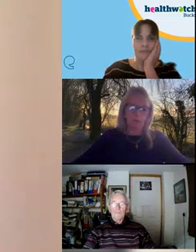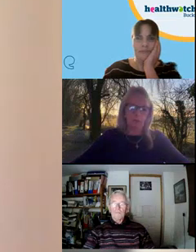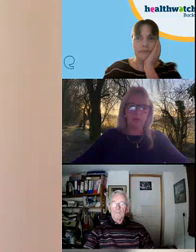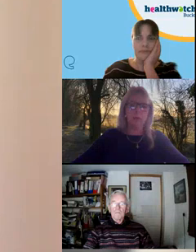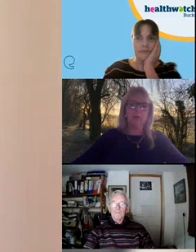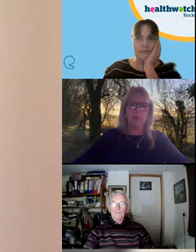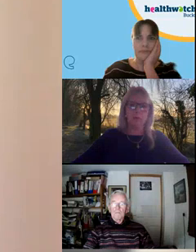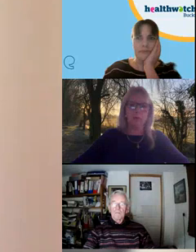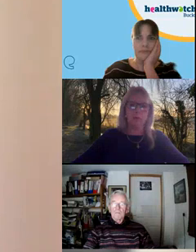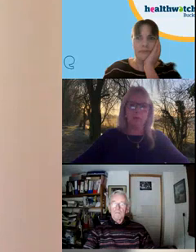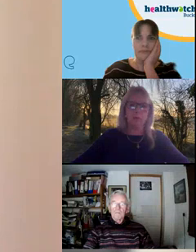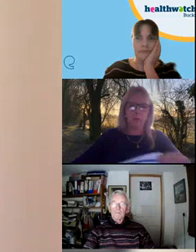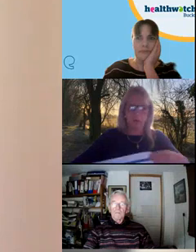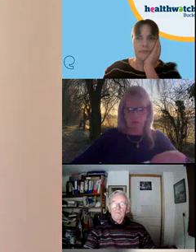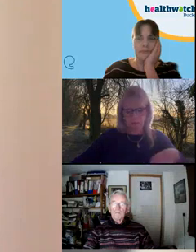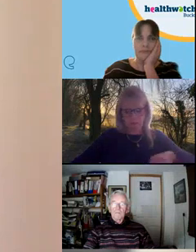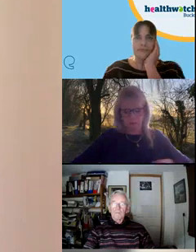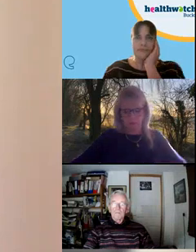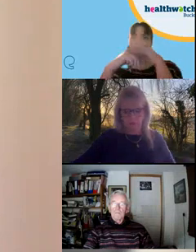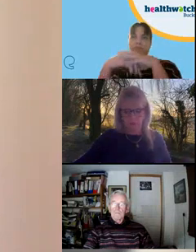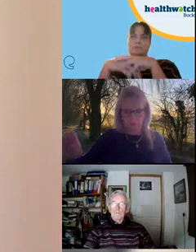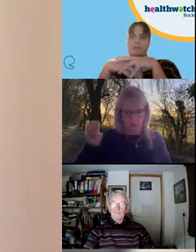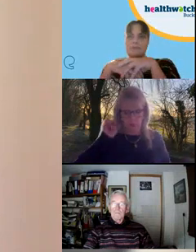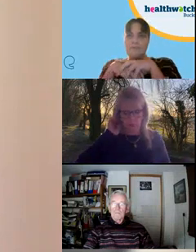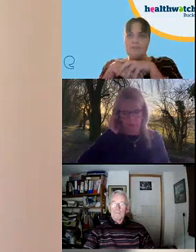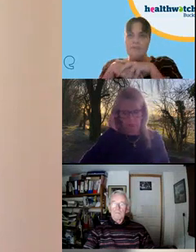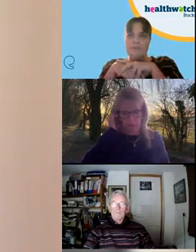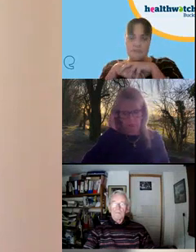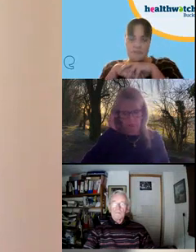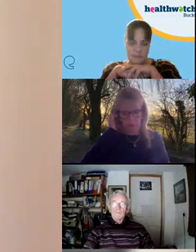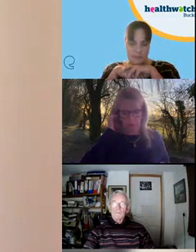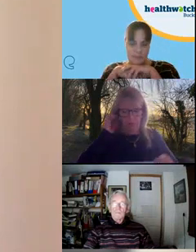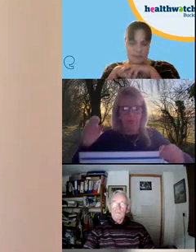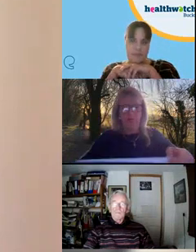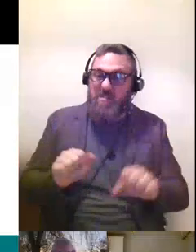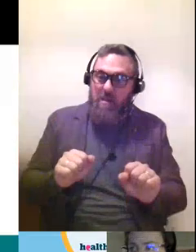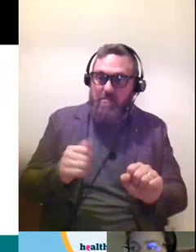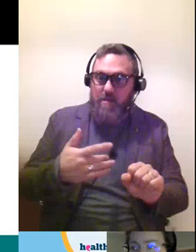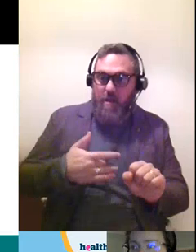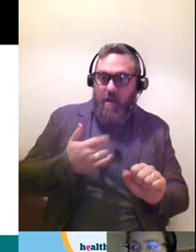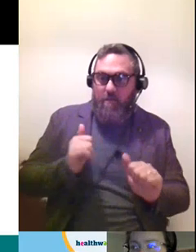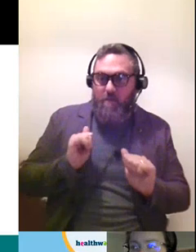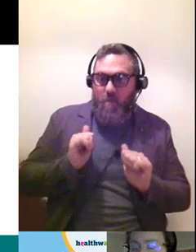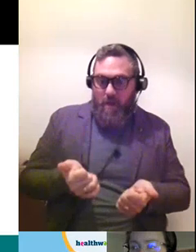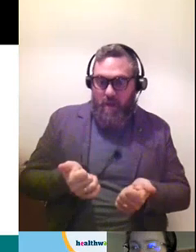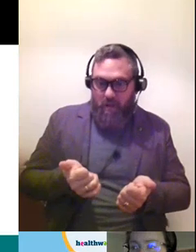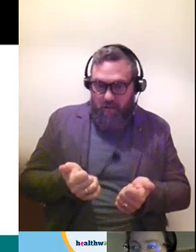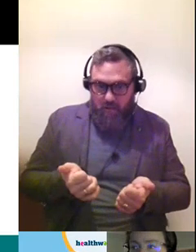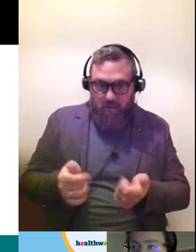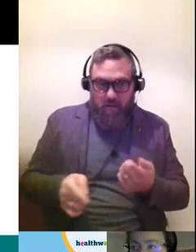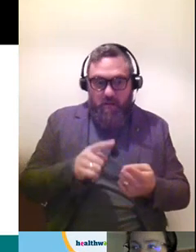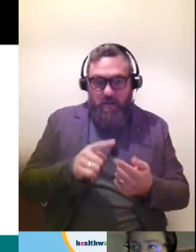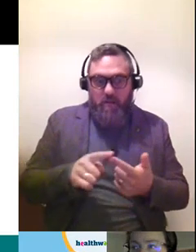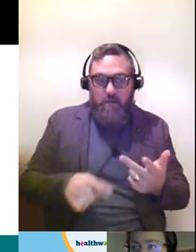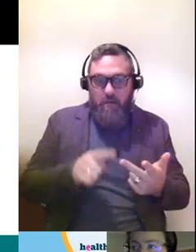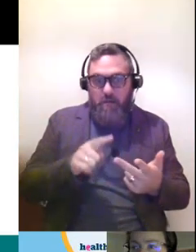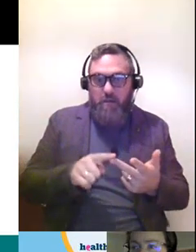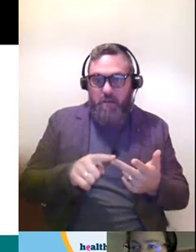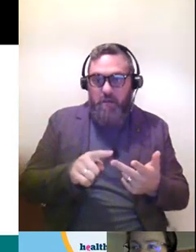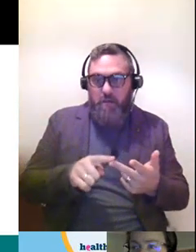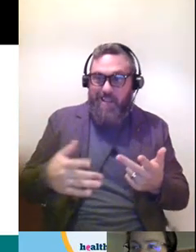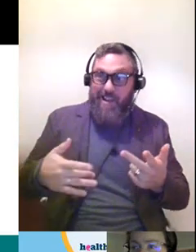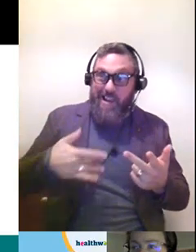stages that people experience. So thinking about starting life well, about living as fuller and